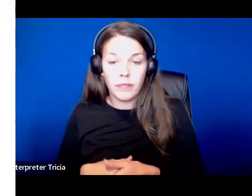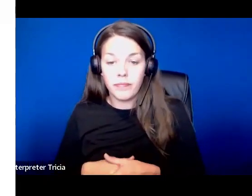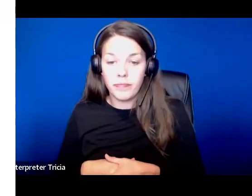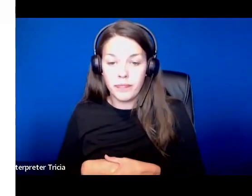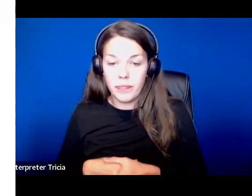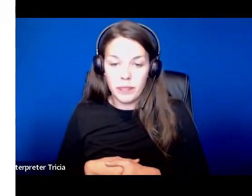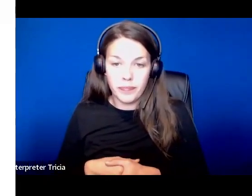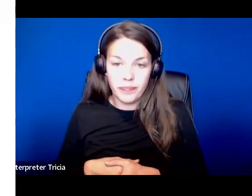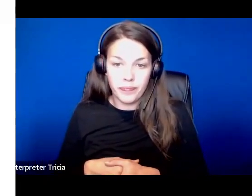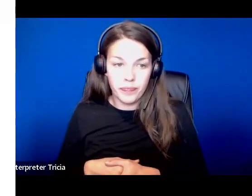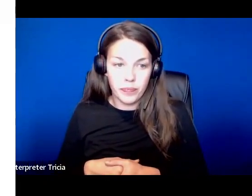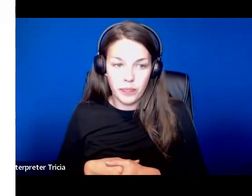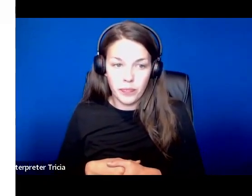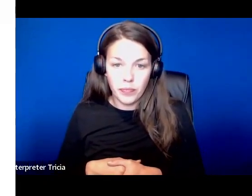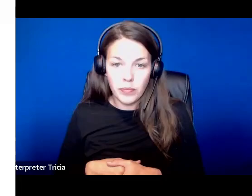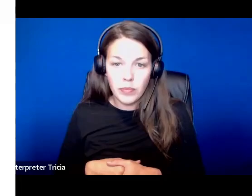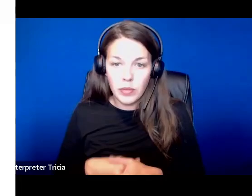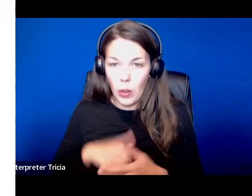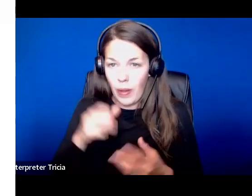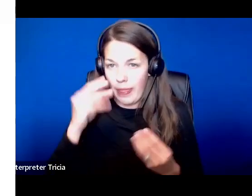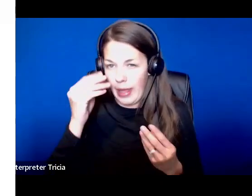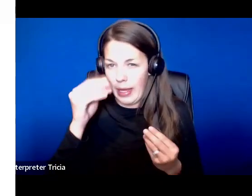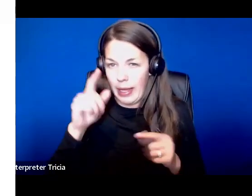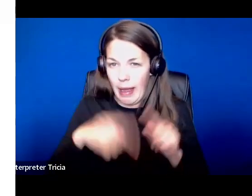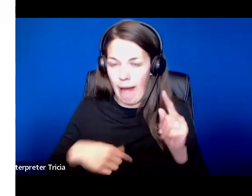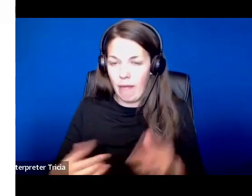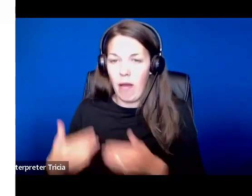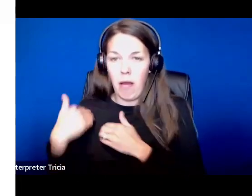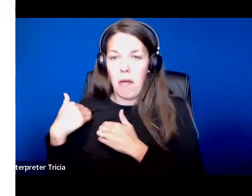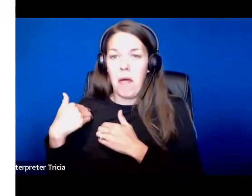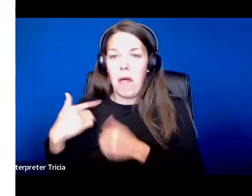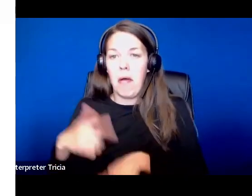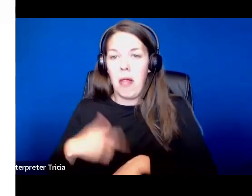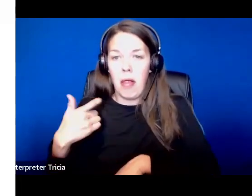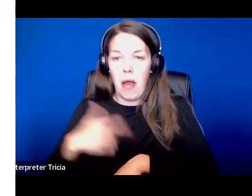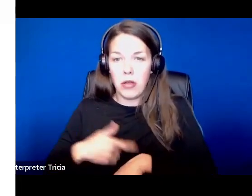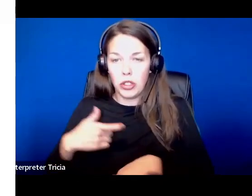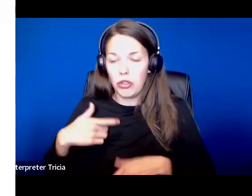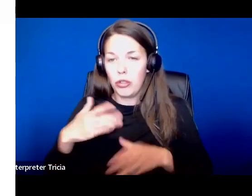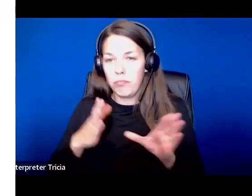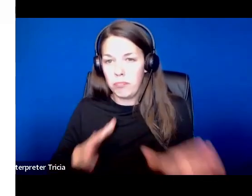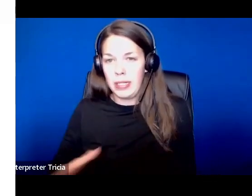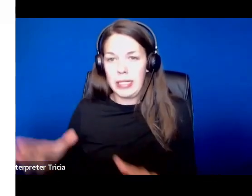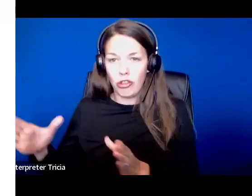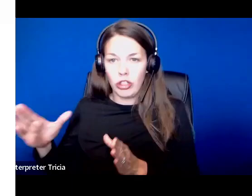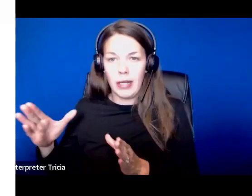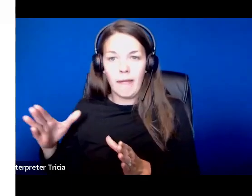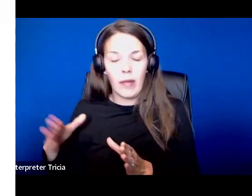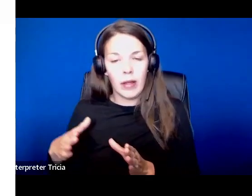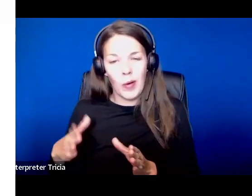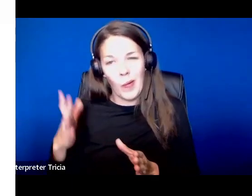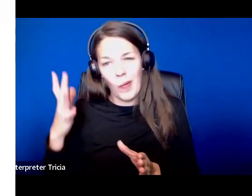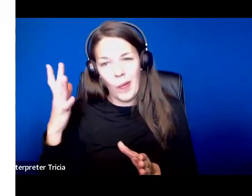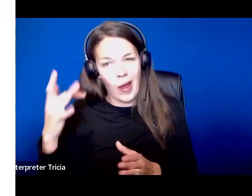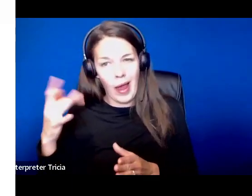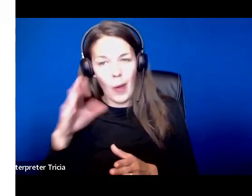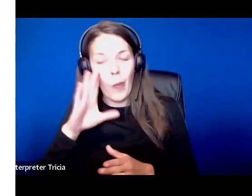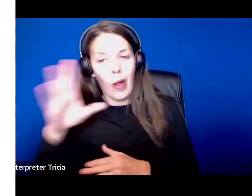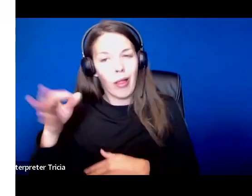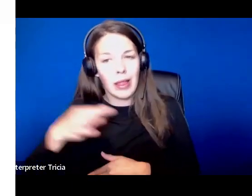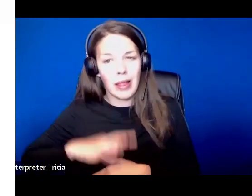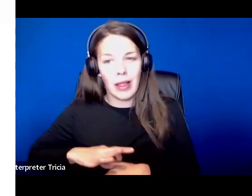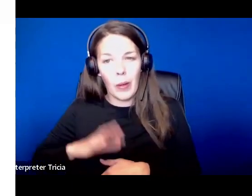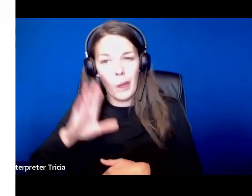don't think that you can't take on a longer term initiative. at this, because it's gonna pay